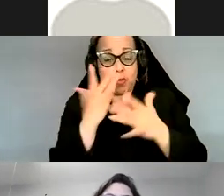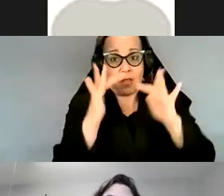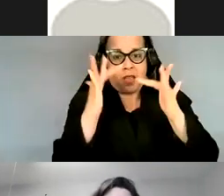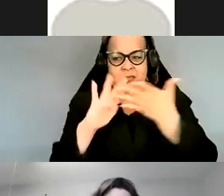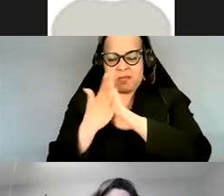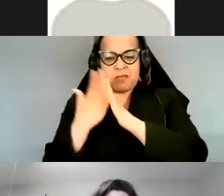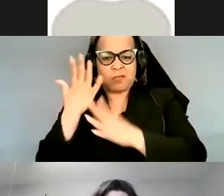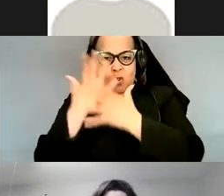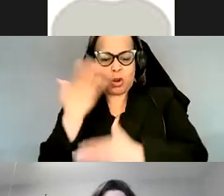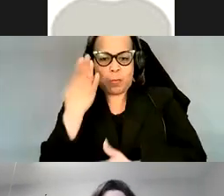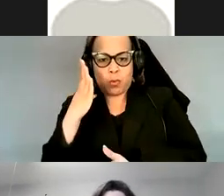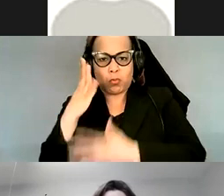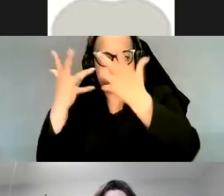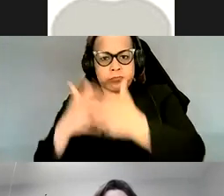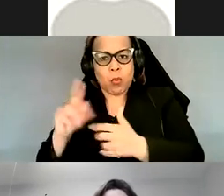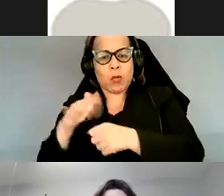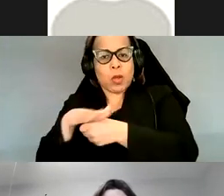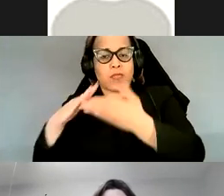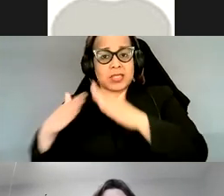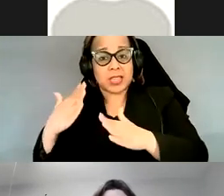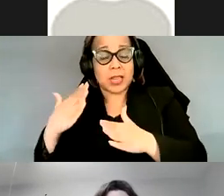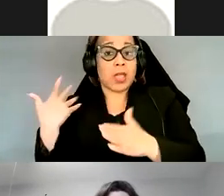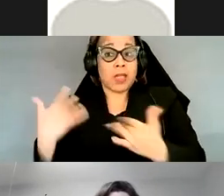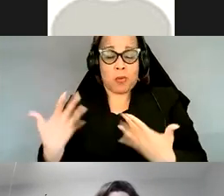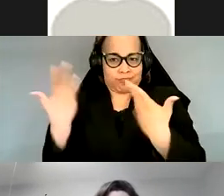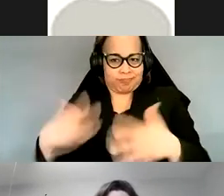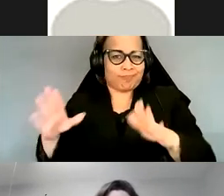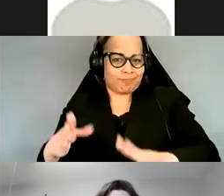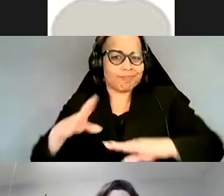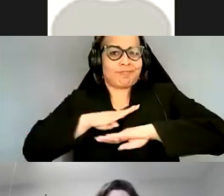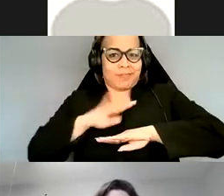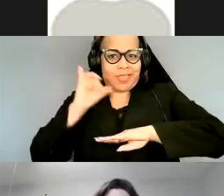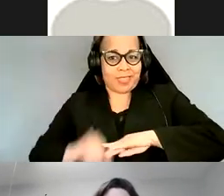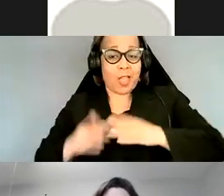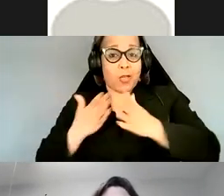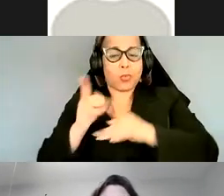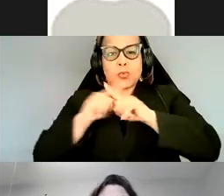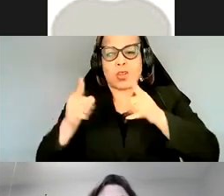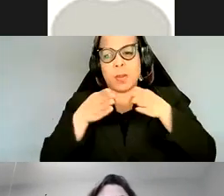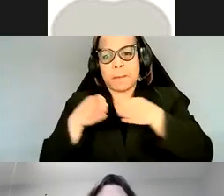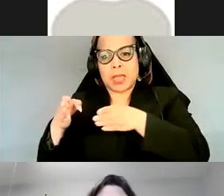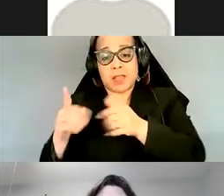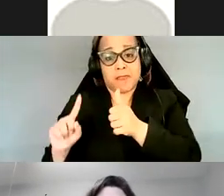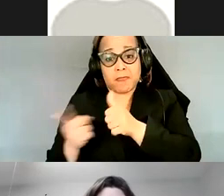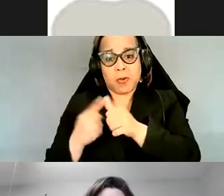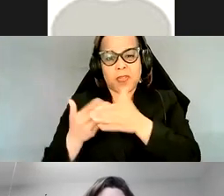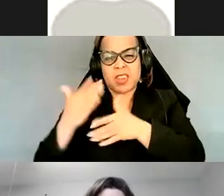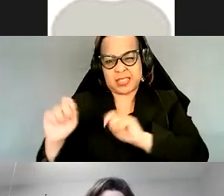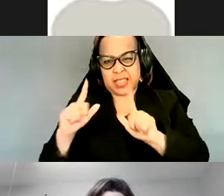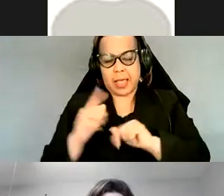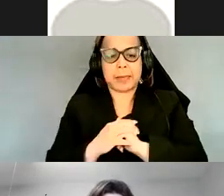with other areas of the city. And I'm happy to say that we've accomplished that through a variety of means. First things first, if you go to the next